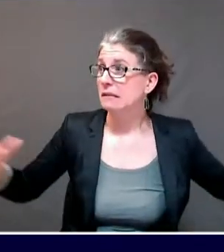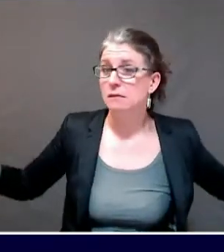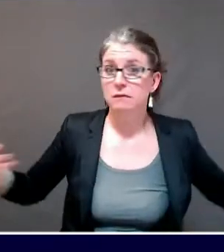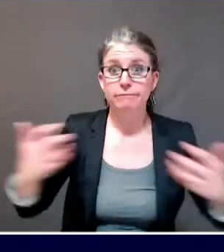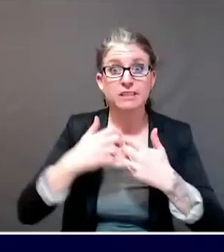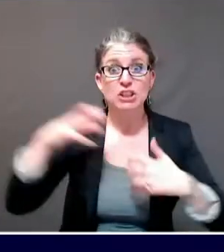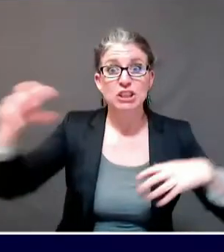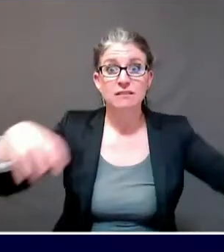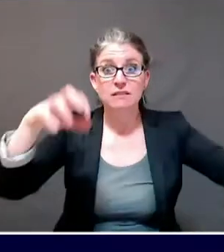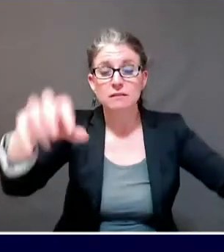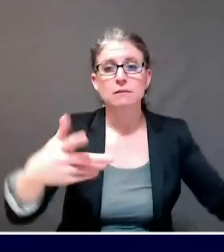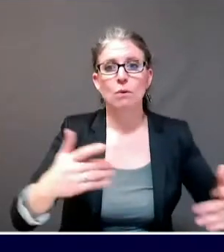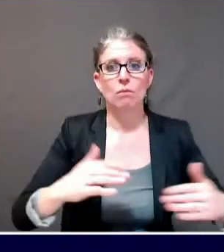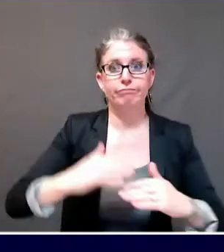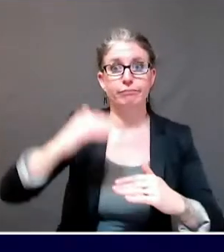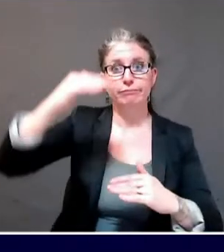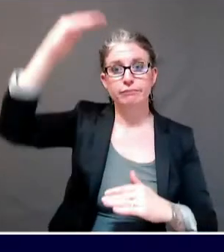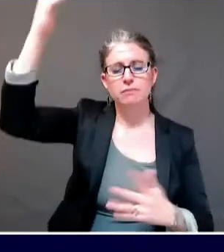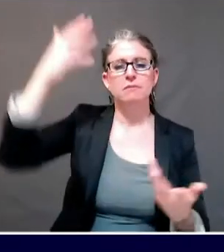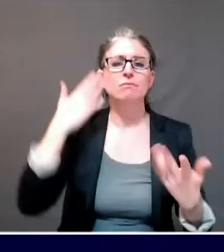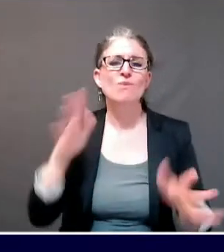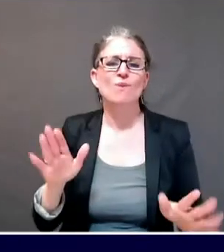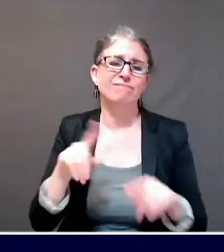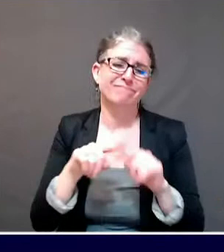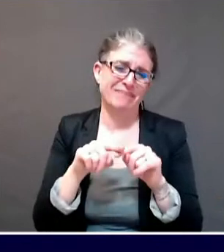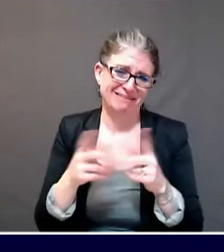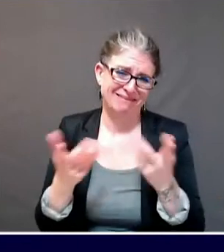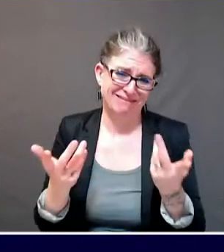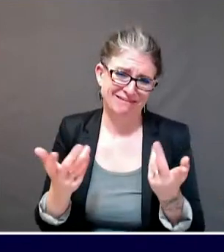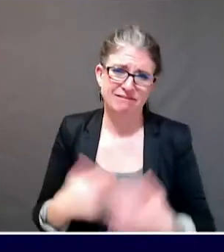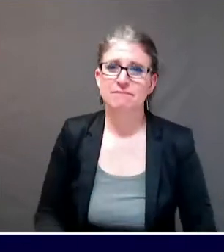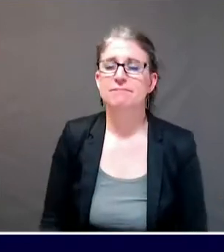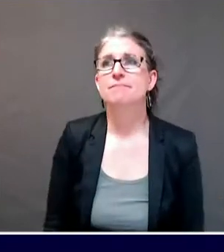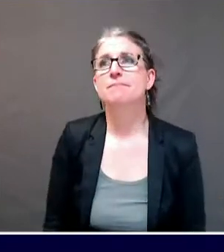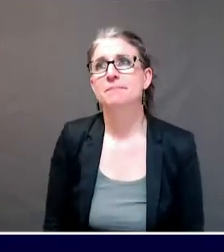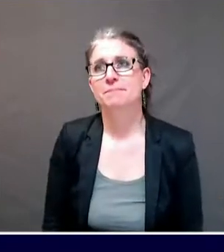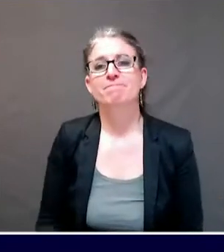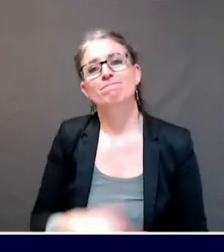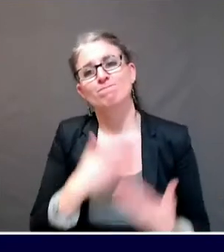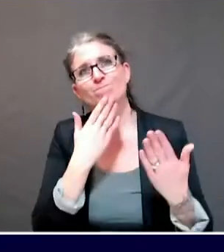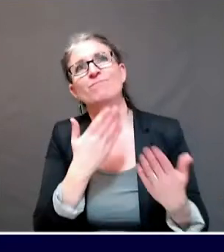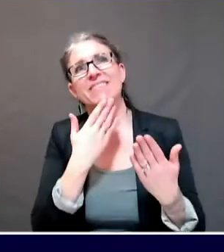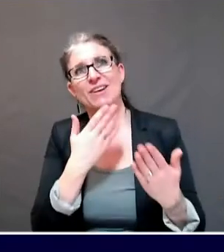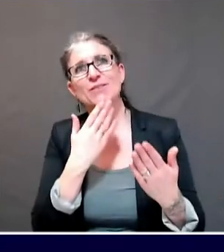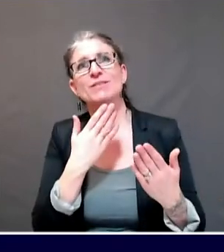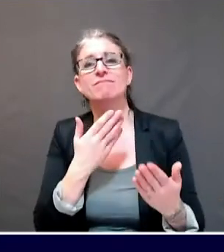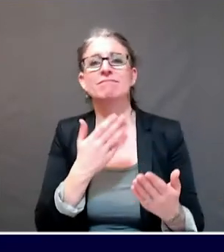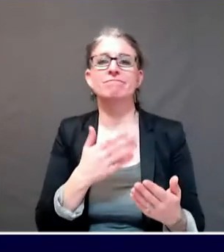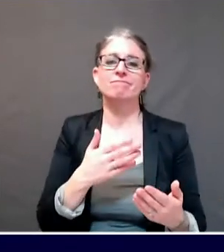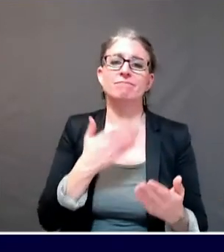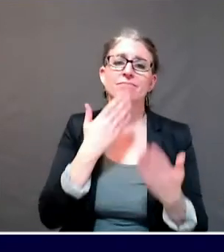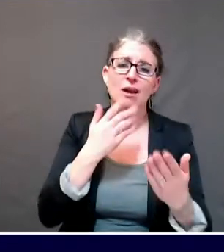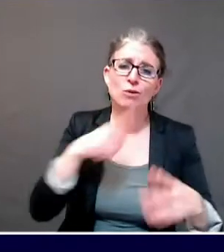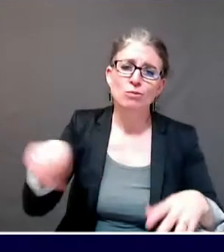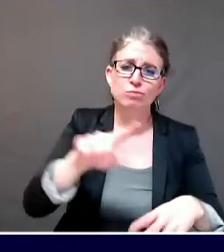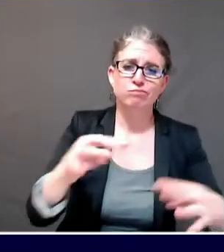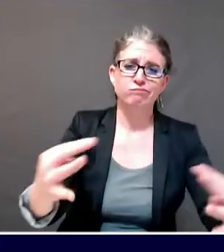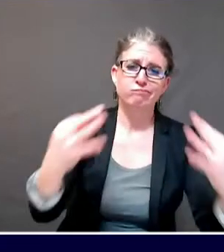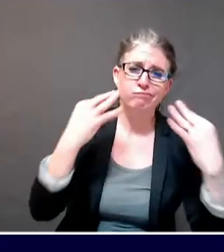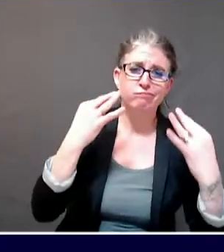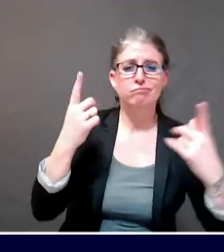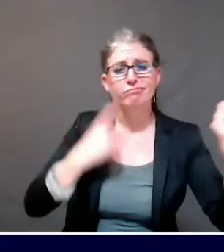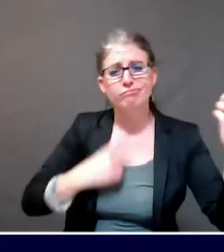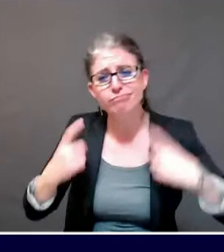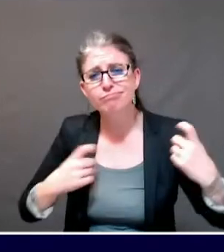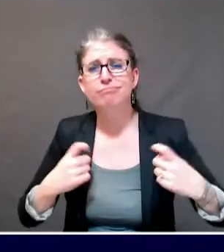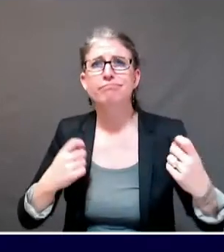equation. Thank you. Well, thank you all for your questions this afternoon, some of which have come from our colleagues in the media, others